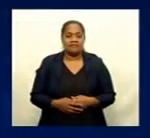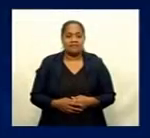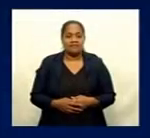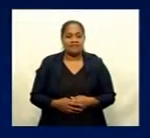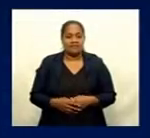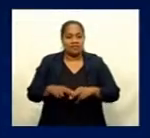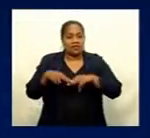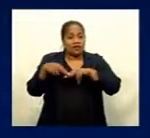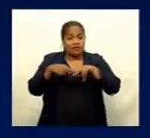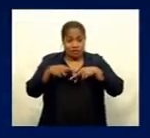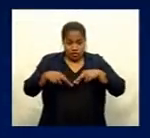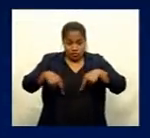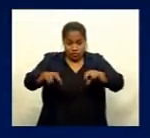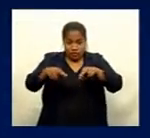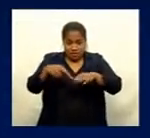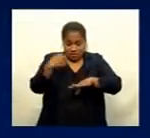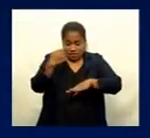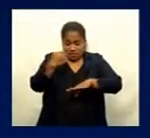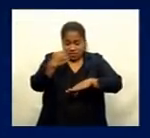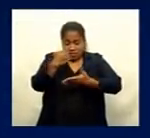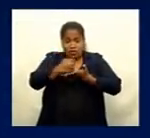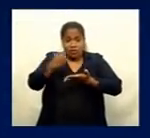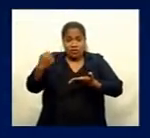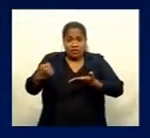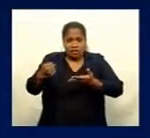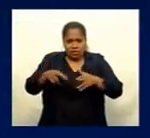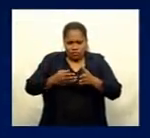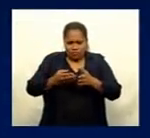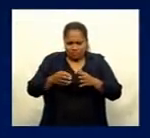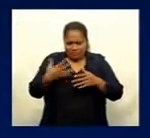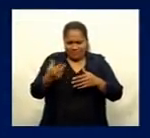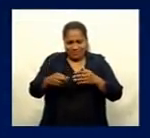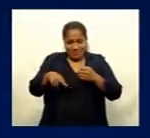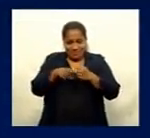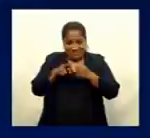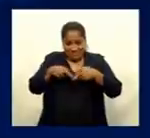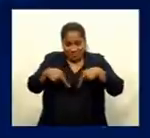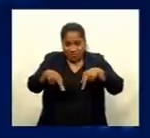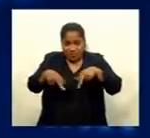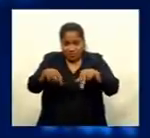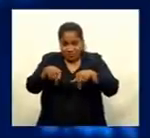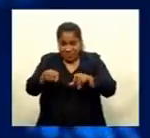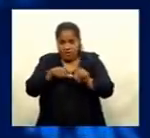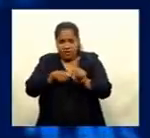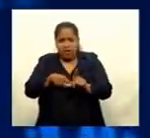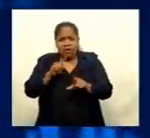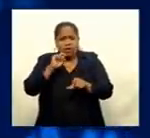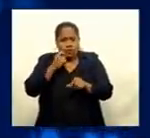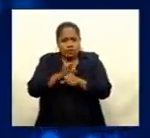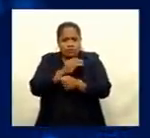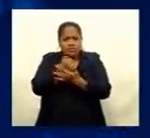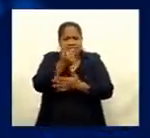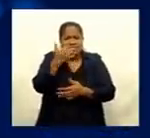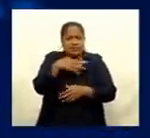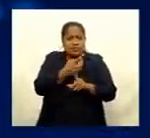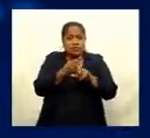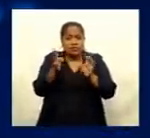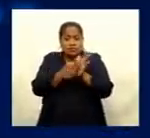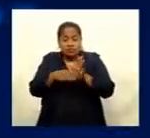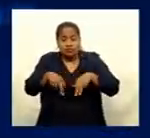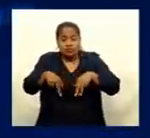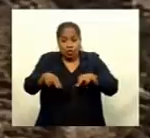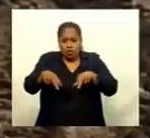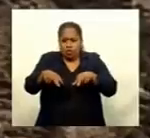The Fiji Roads Authority, through its scheduled road repair this year, will ensure the resurface of 600 kilometers of road across the